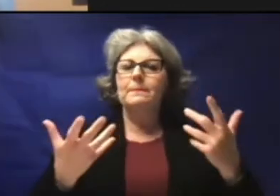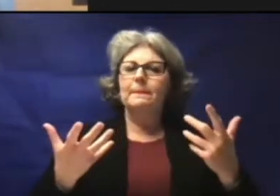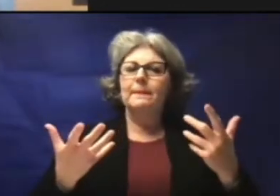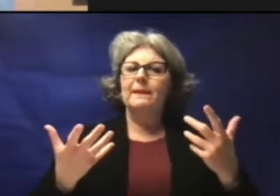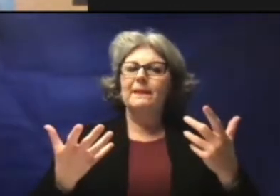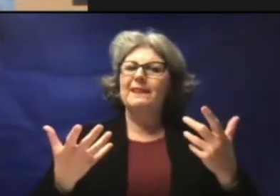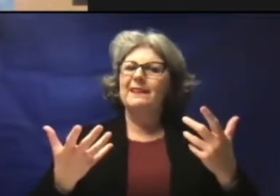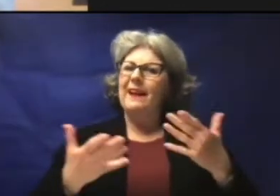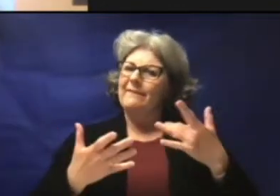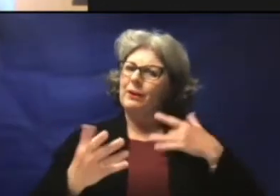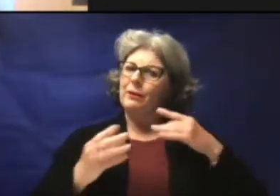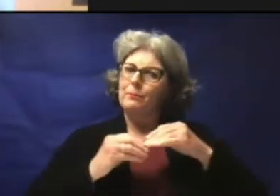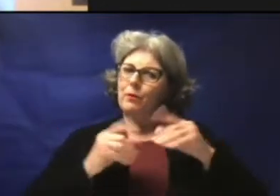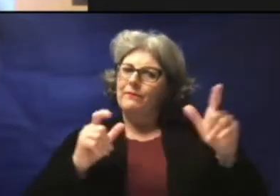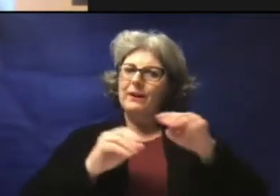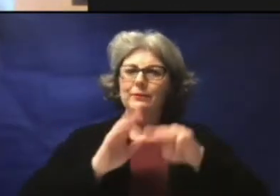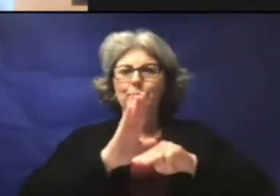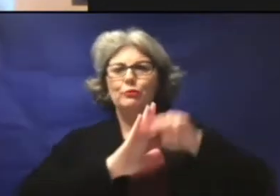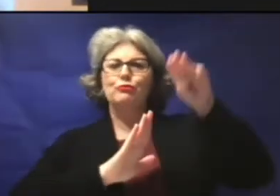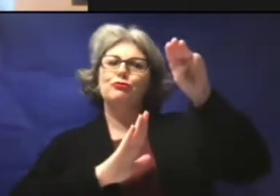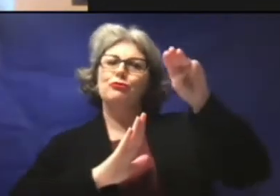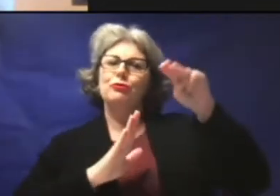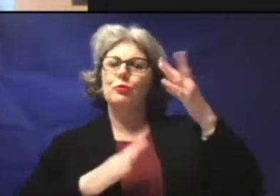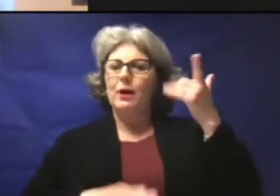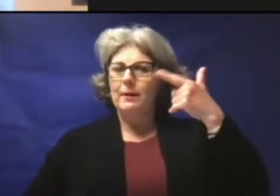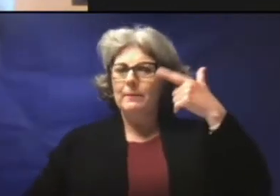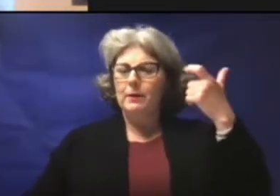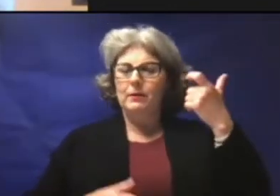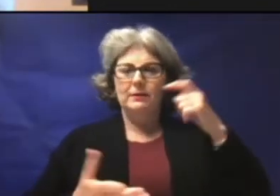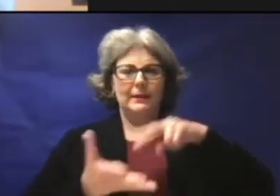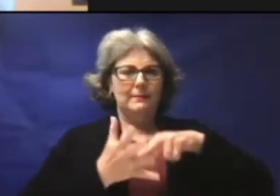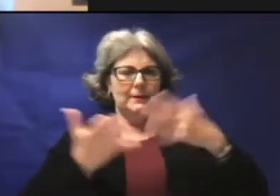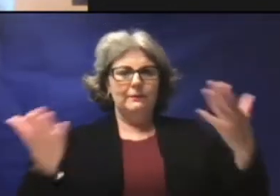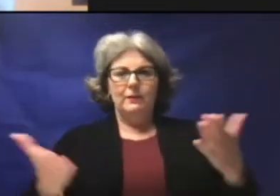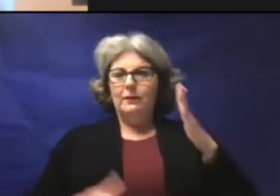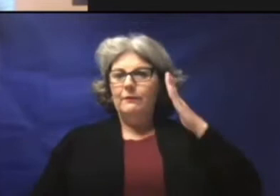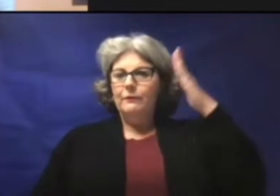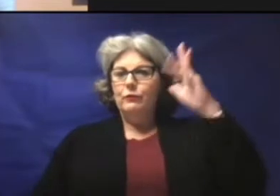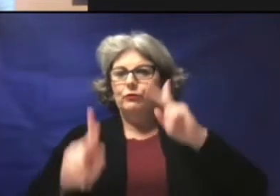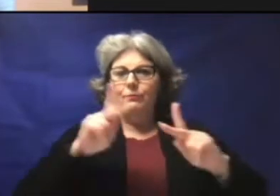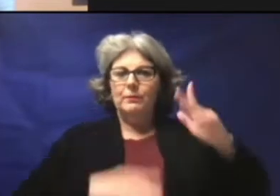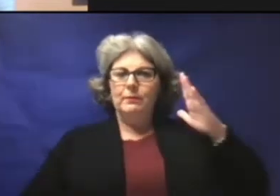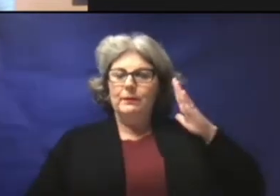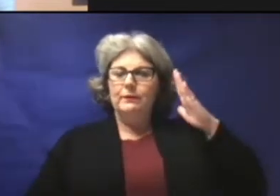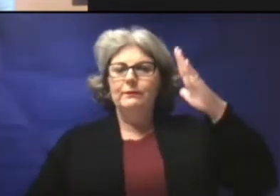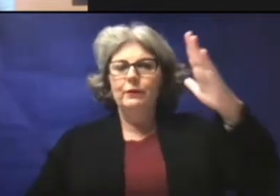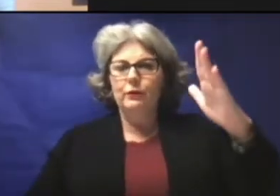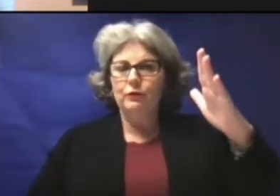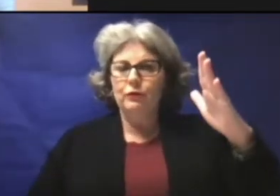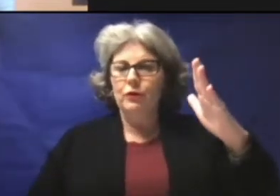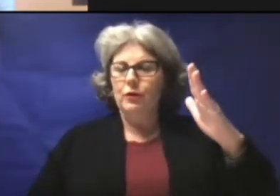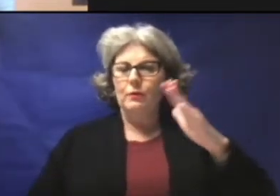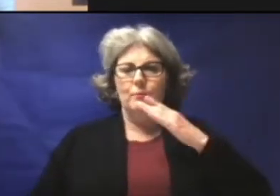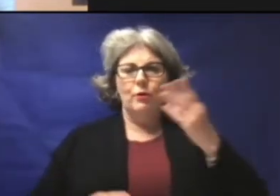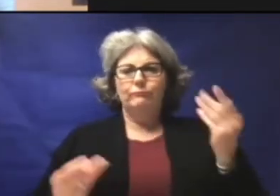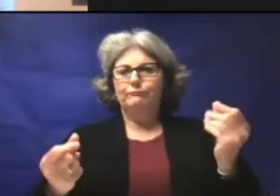some sense, mature quicker. Like I think about what does this mean for future generations in a much more tangible way